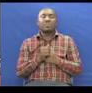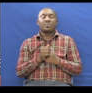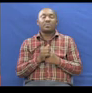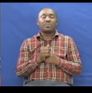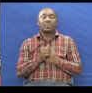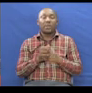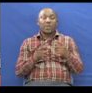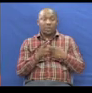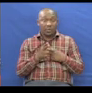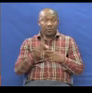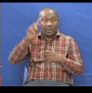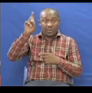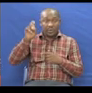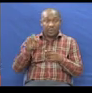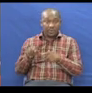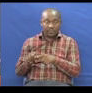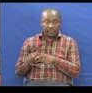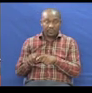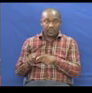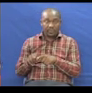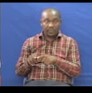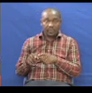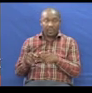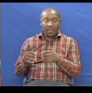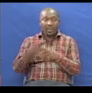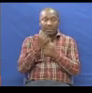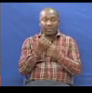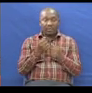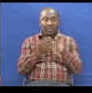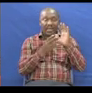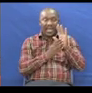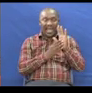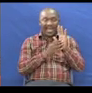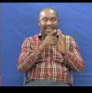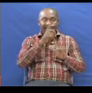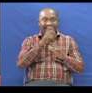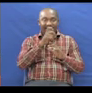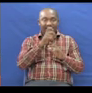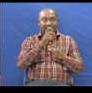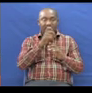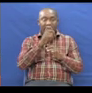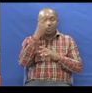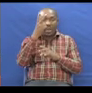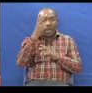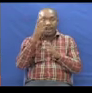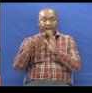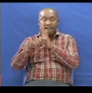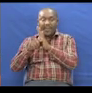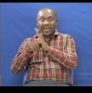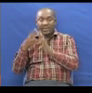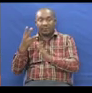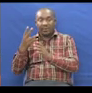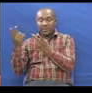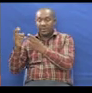the equation. We have 9x squared minus 4. 9x squared minus 4 is